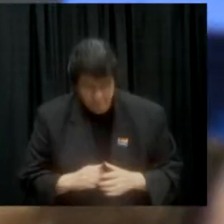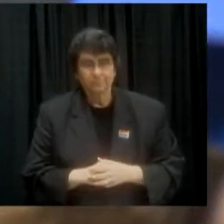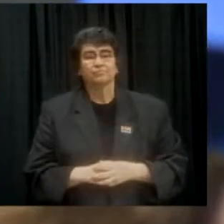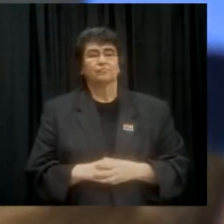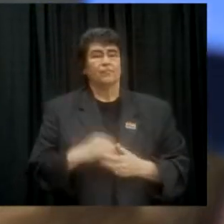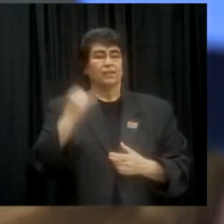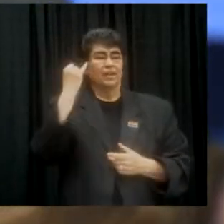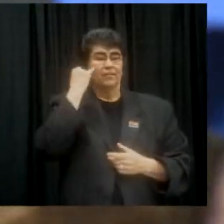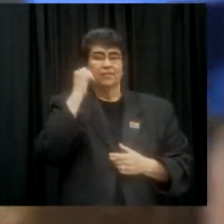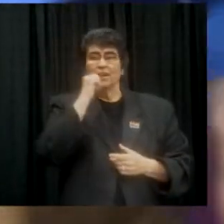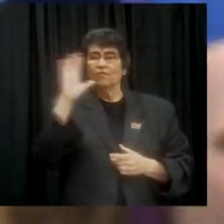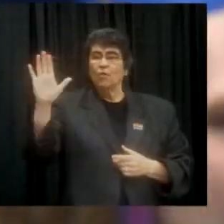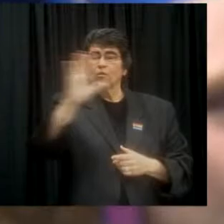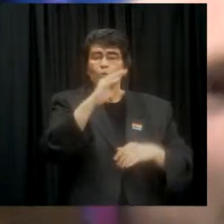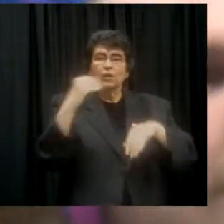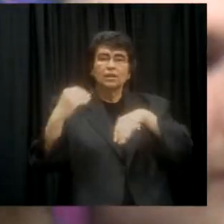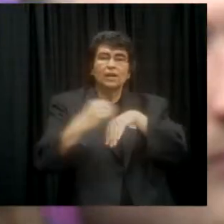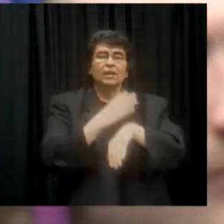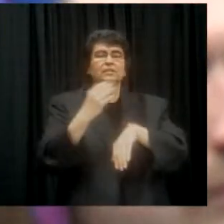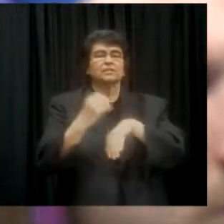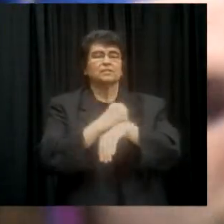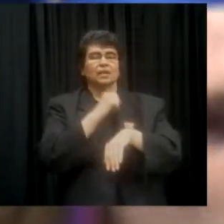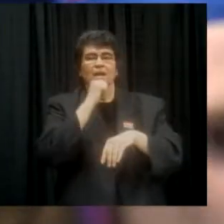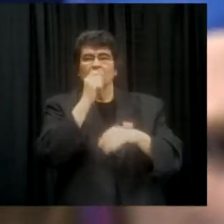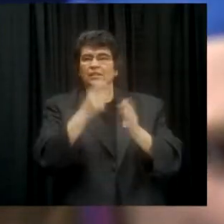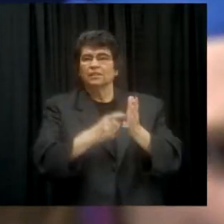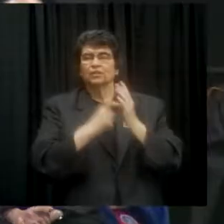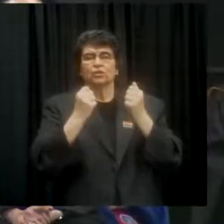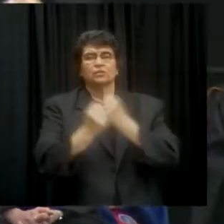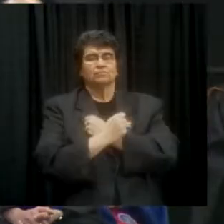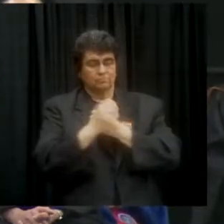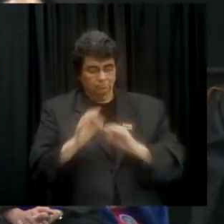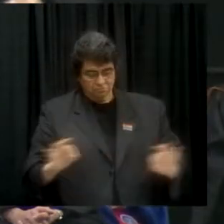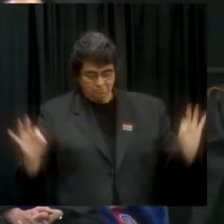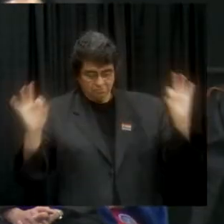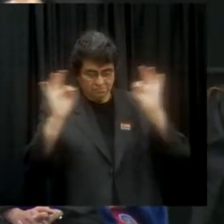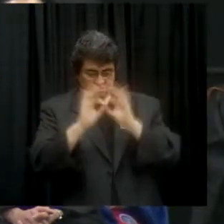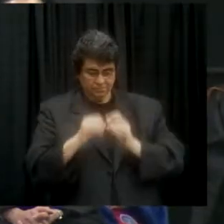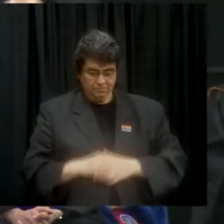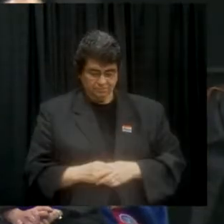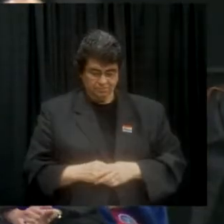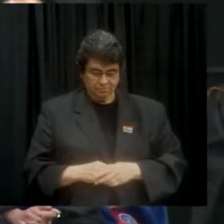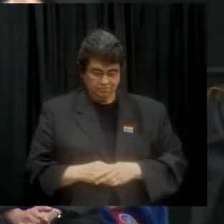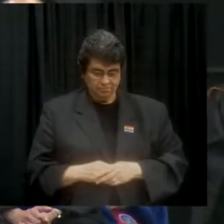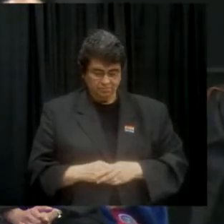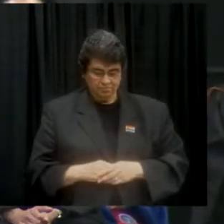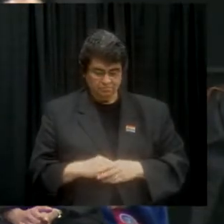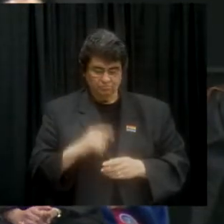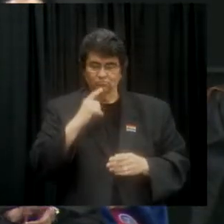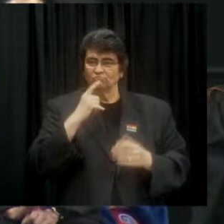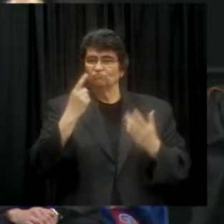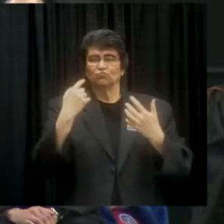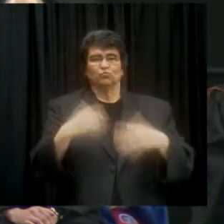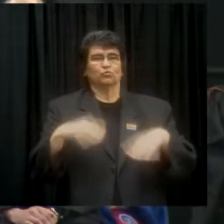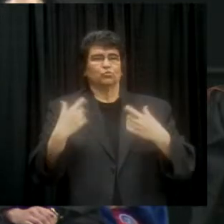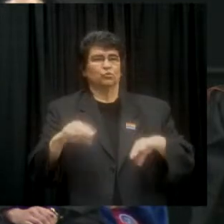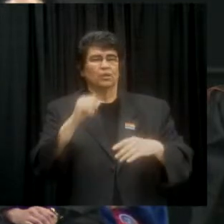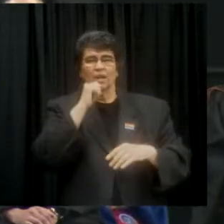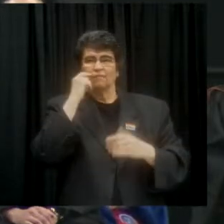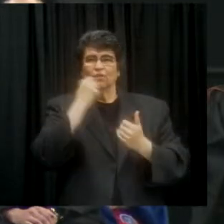If it wasn't for you guys' unconditional love, your support, and just dealing with us really throughout the years, we wouldn't be here